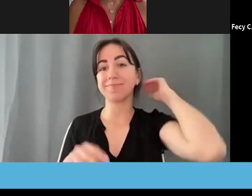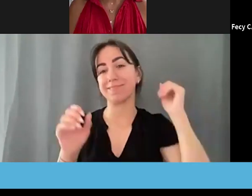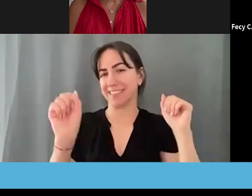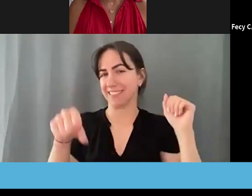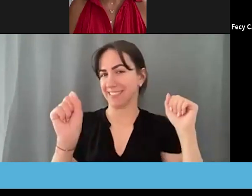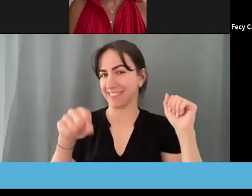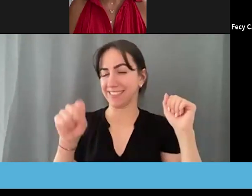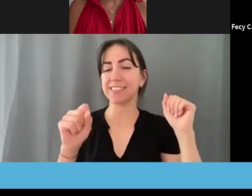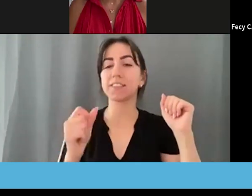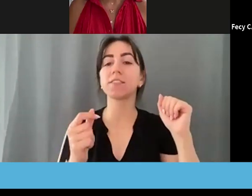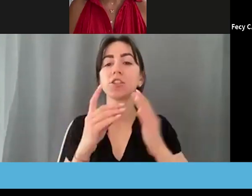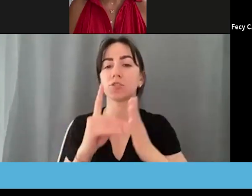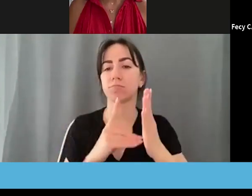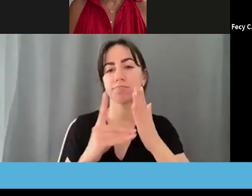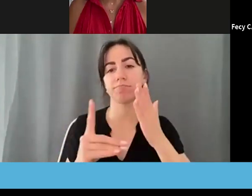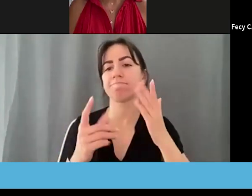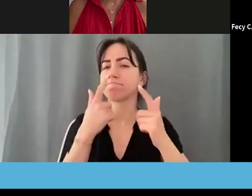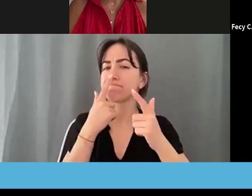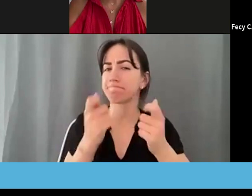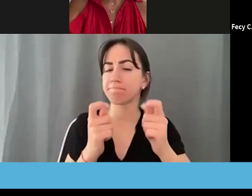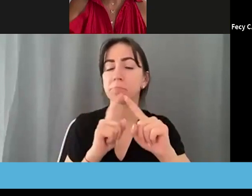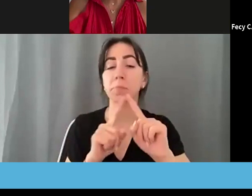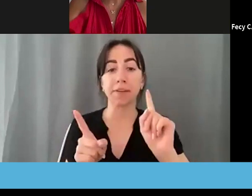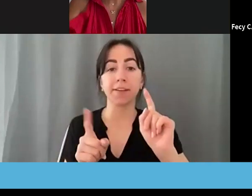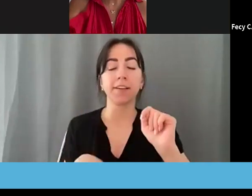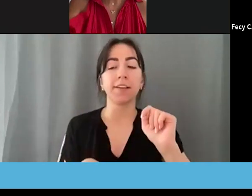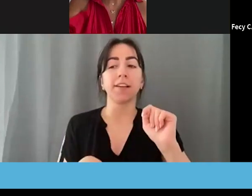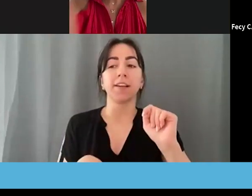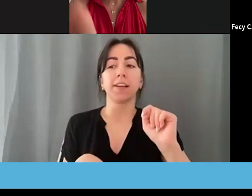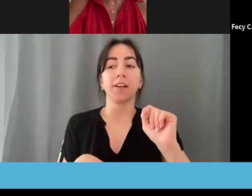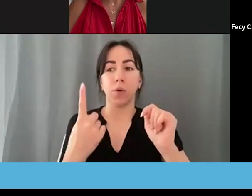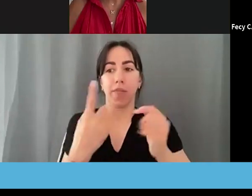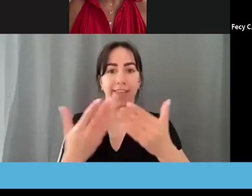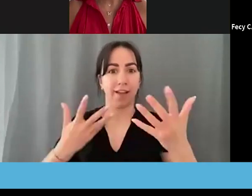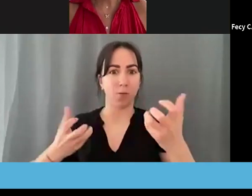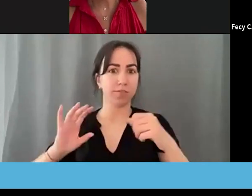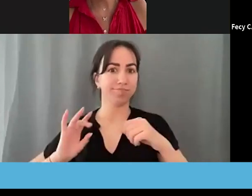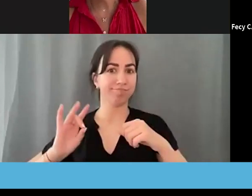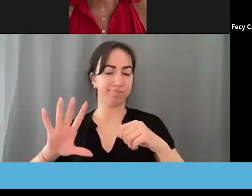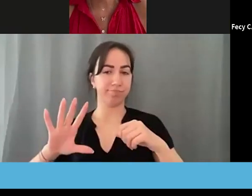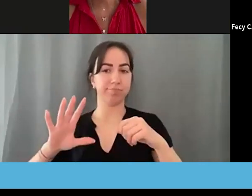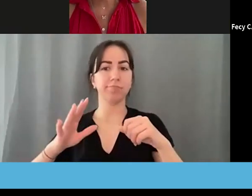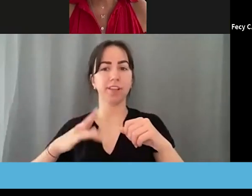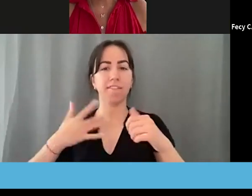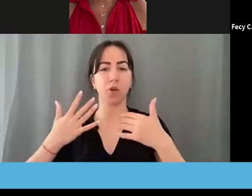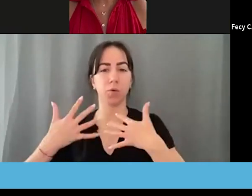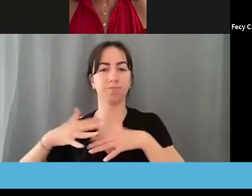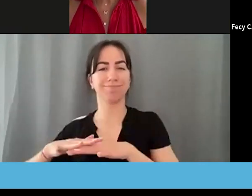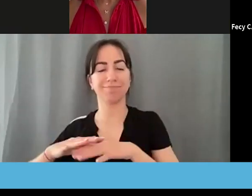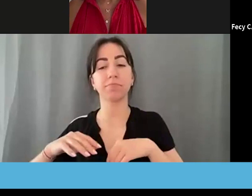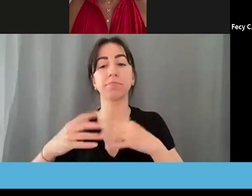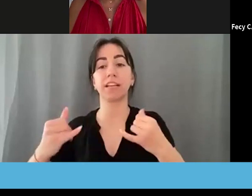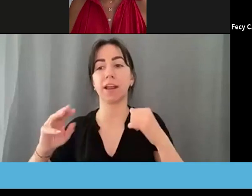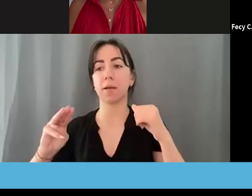Yes. So discrimination, it's interesting, but what I did want to mention, and it'll tie in, is so today is